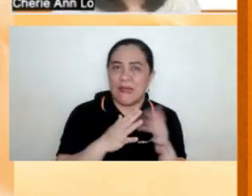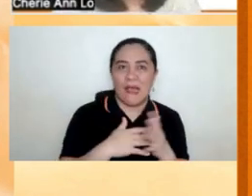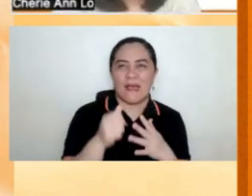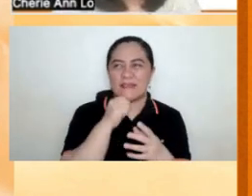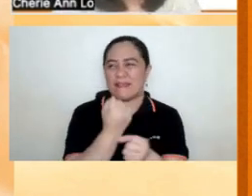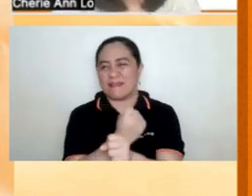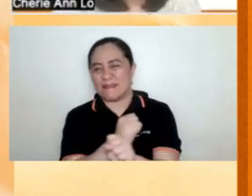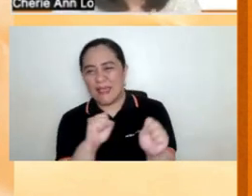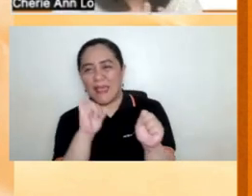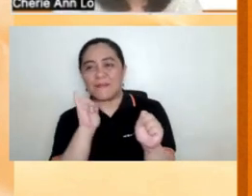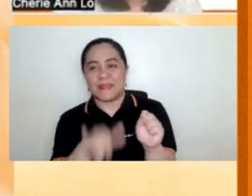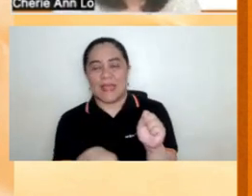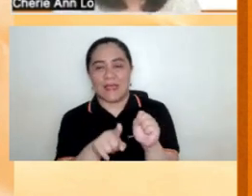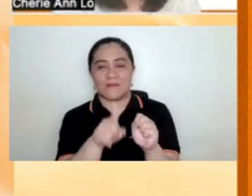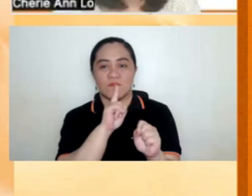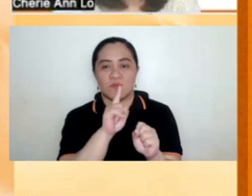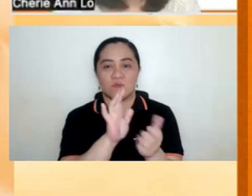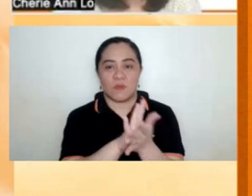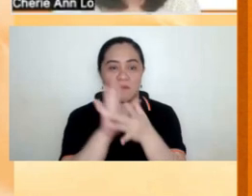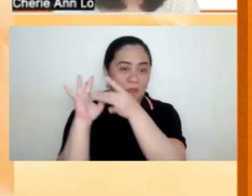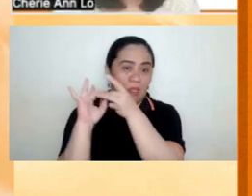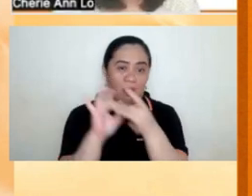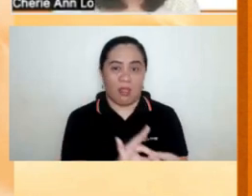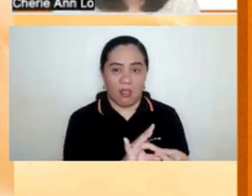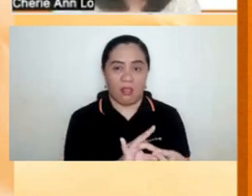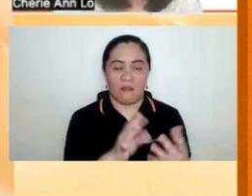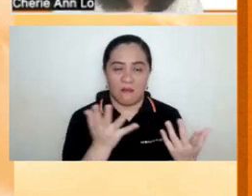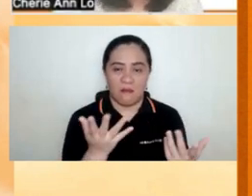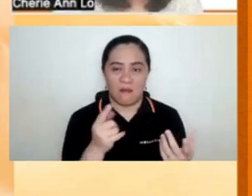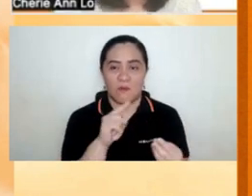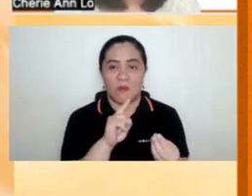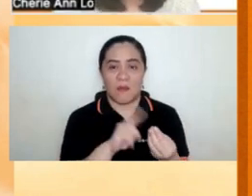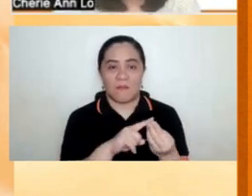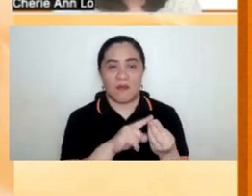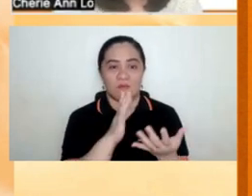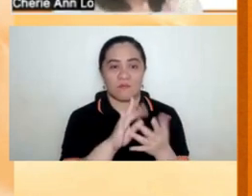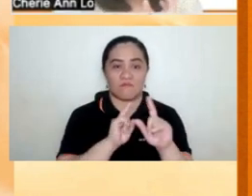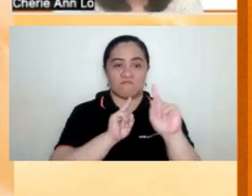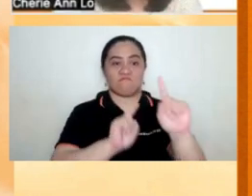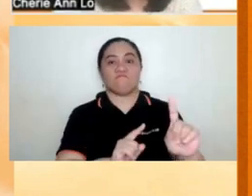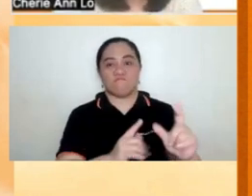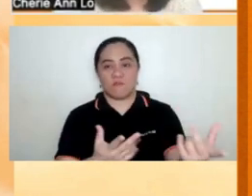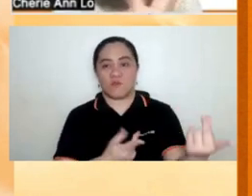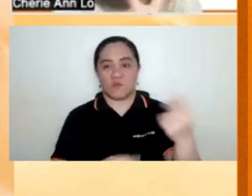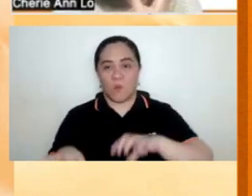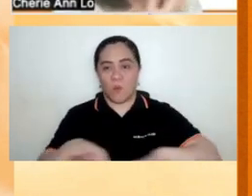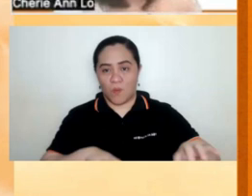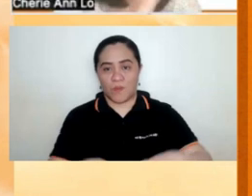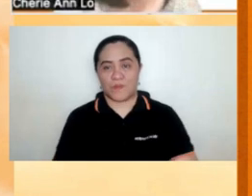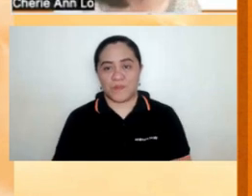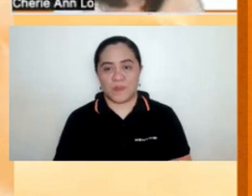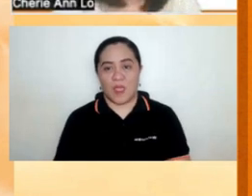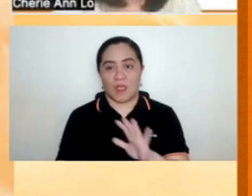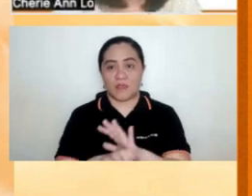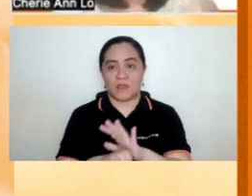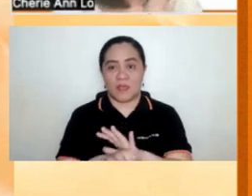um, it kind of activates the fight, flight, or freeze response in us. So simple example, when something is hot, you